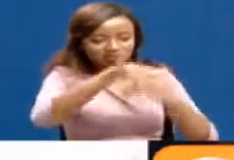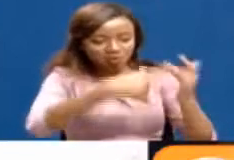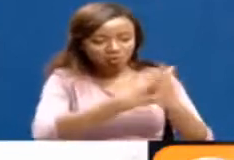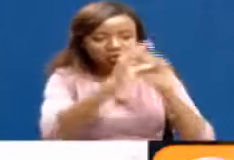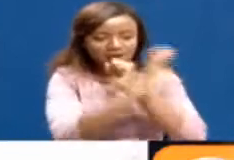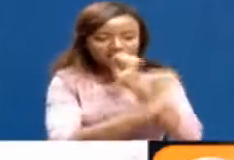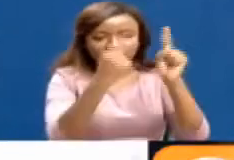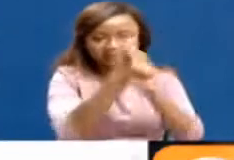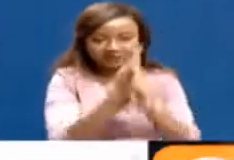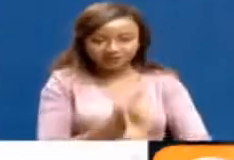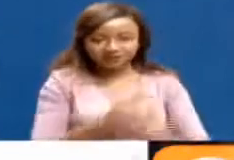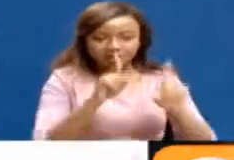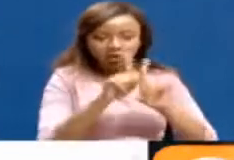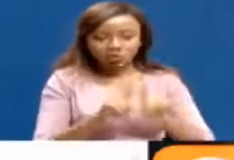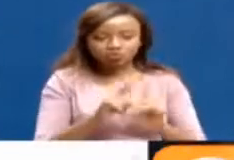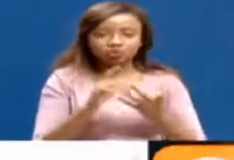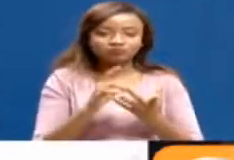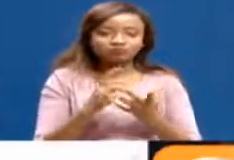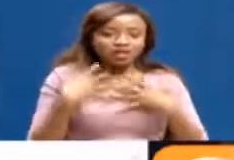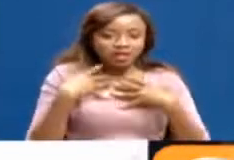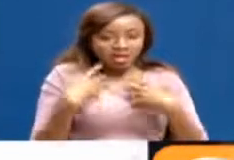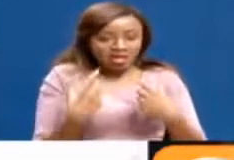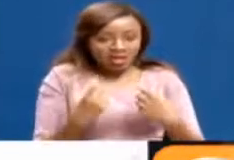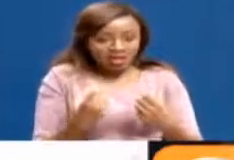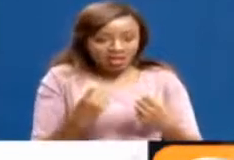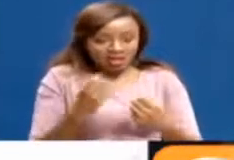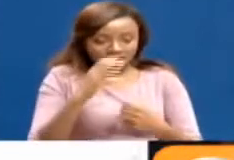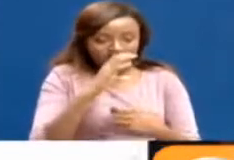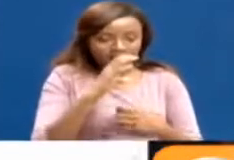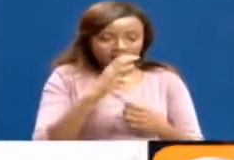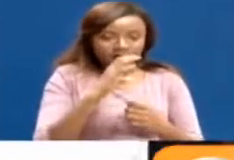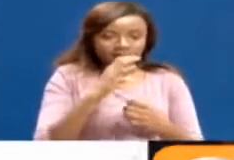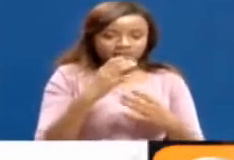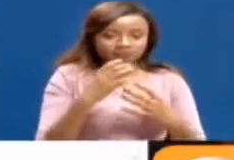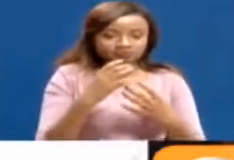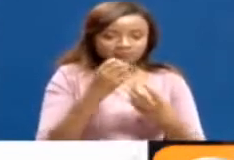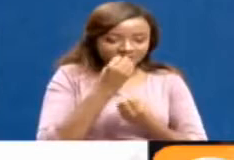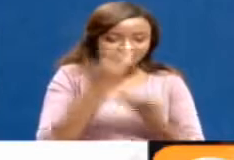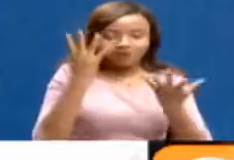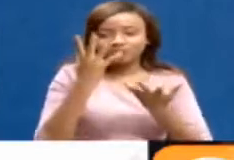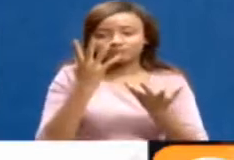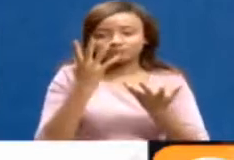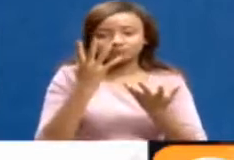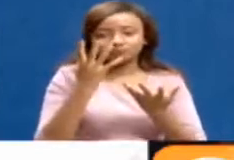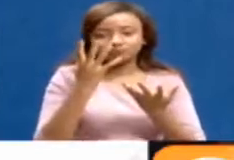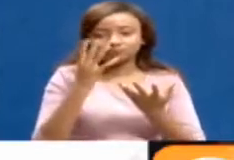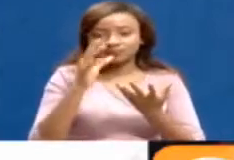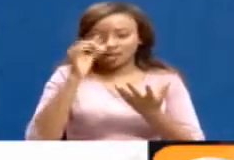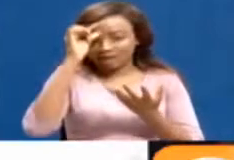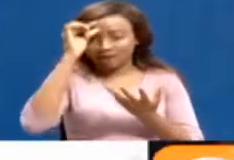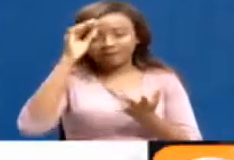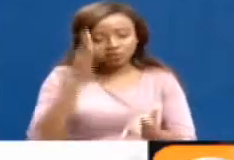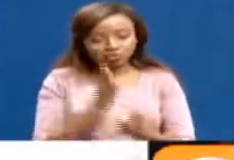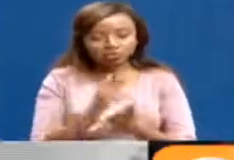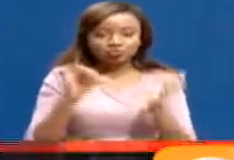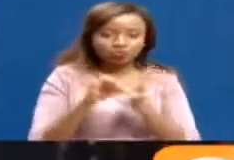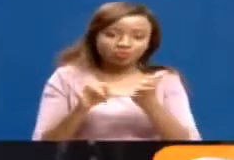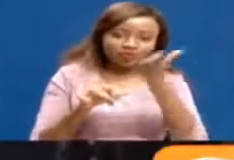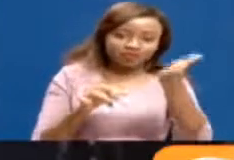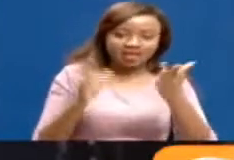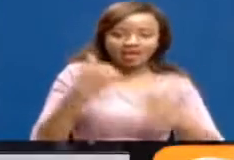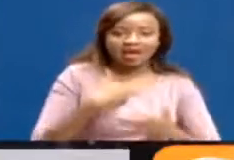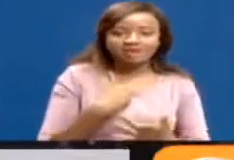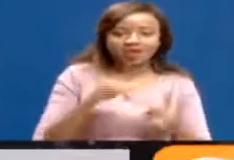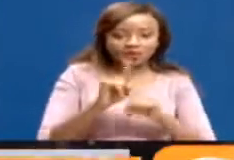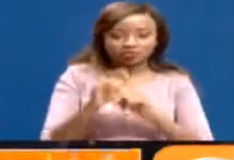Secretary thereafter tells the president, informs the president of a pandemic, and with the advice of the National